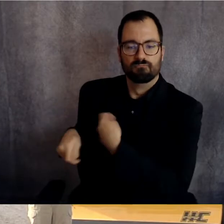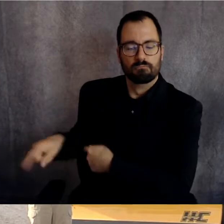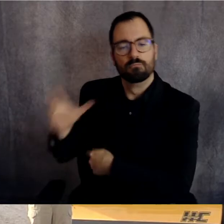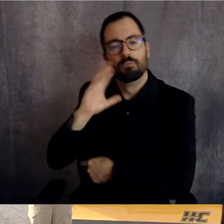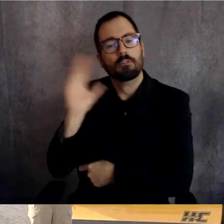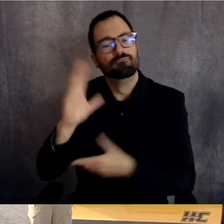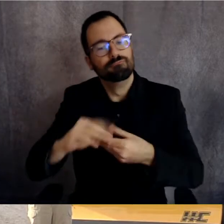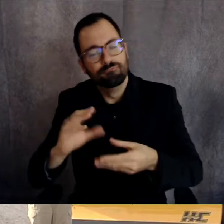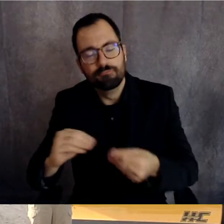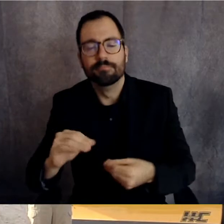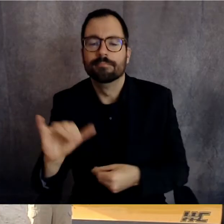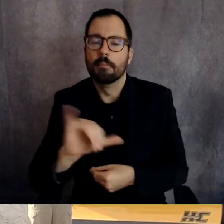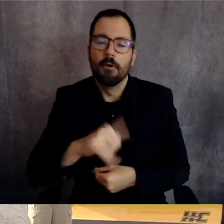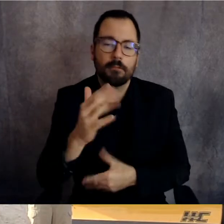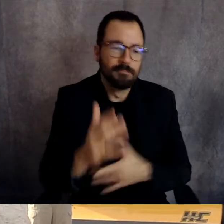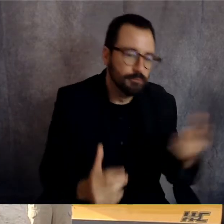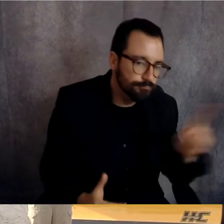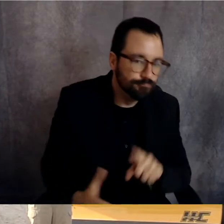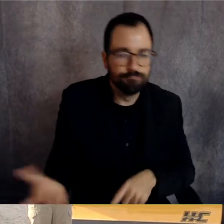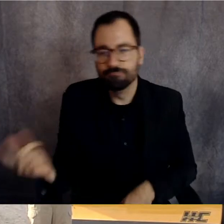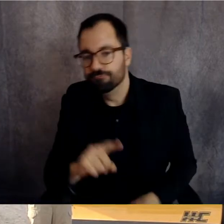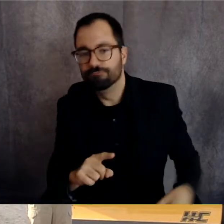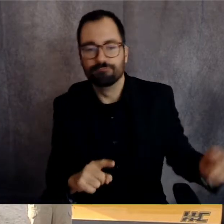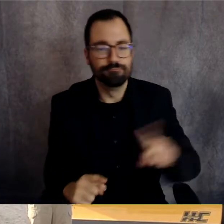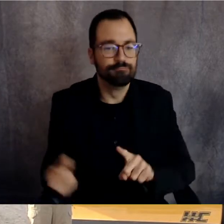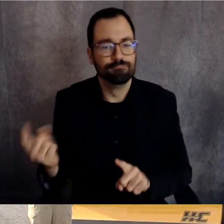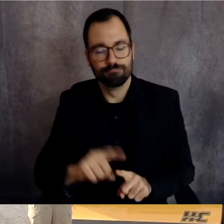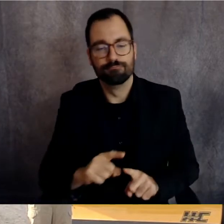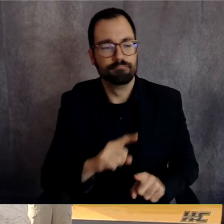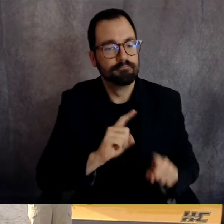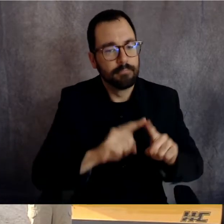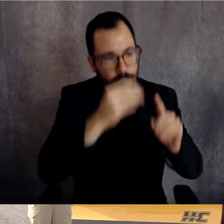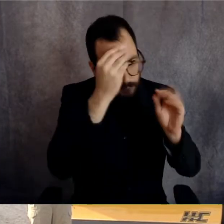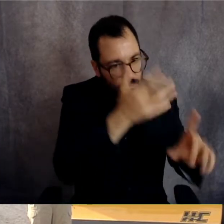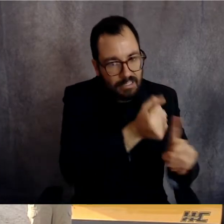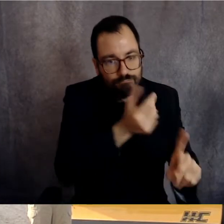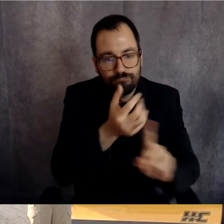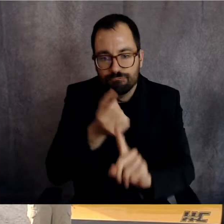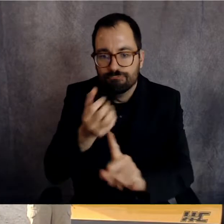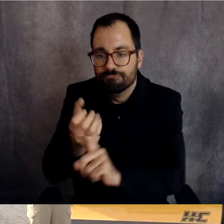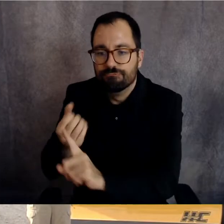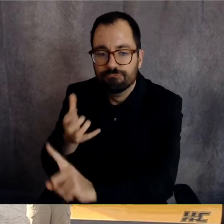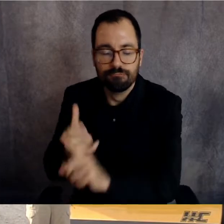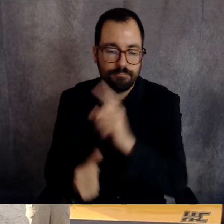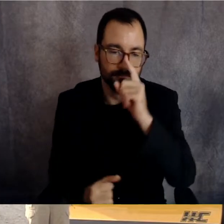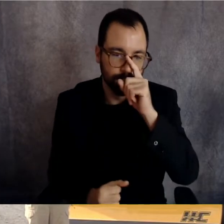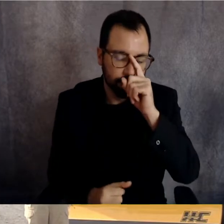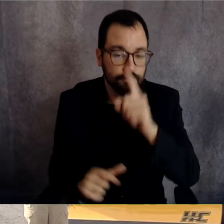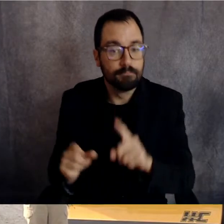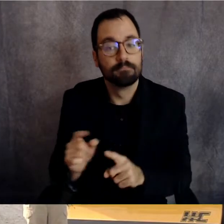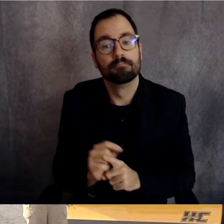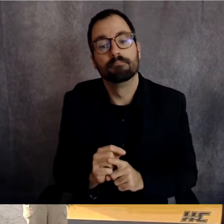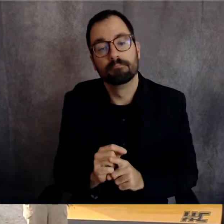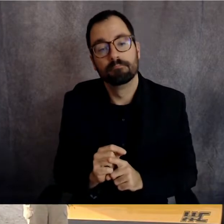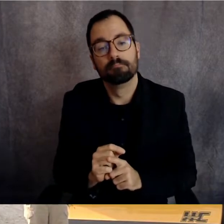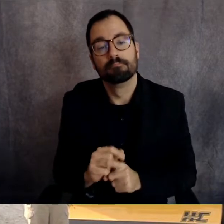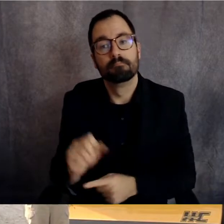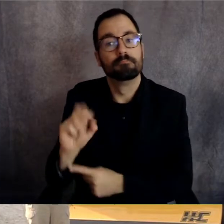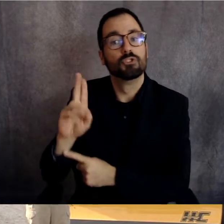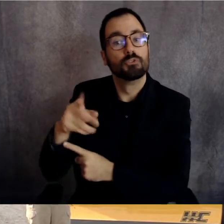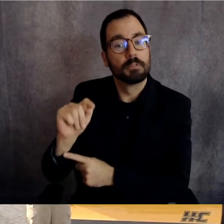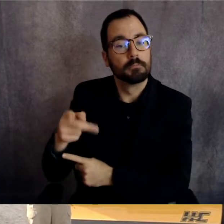other speakers, Jerome Smith, and we also have available Public Works Superintendent Mike